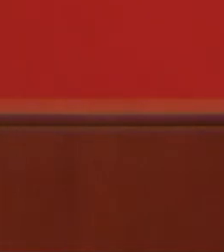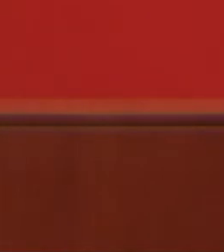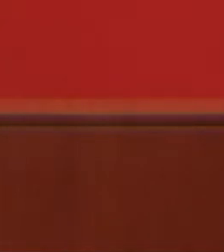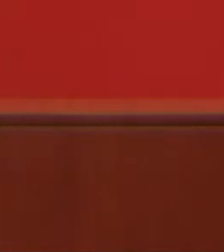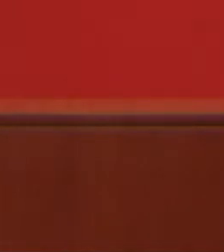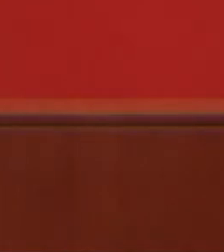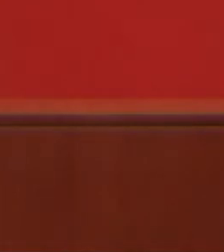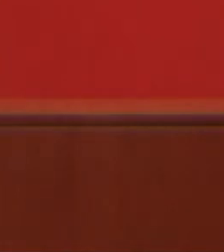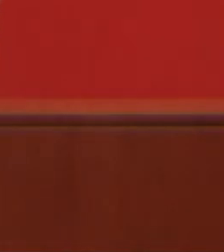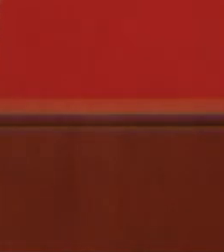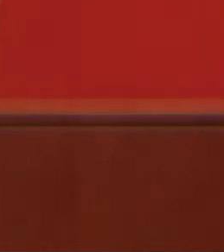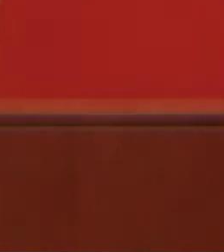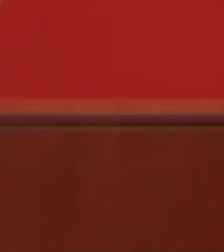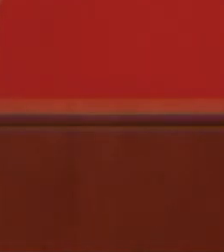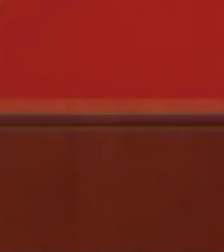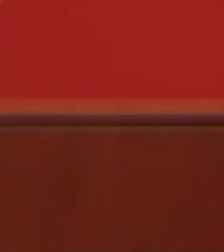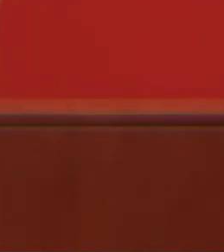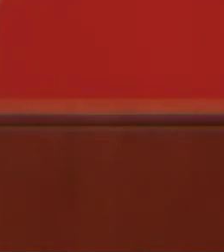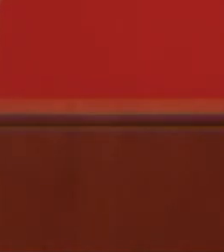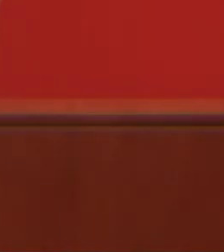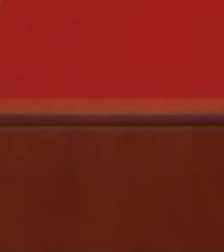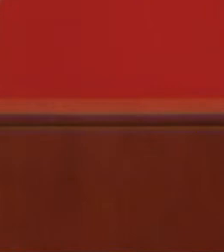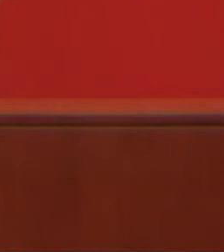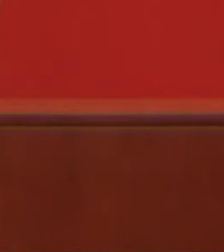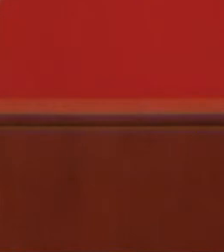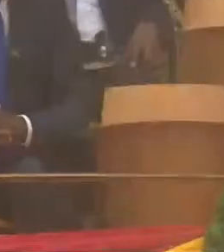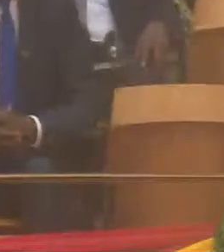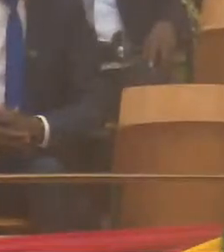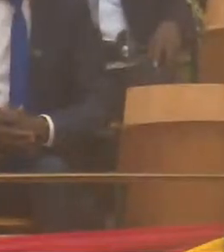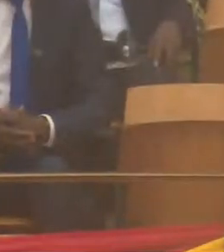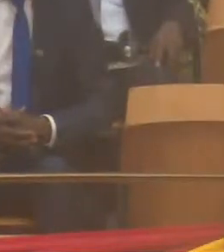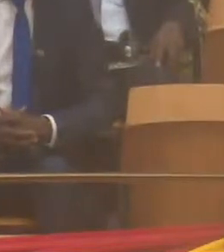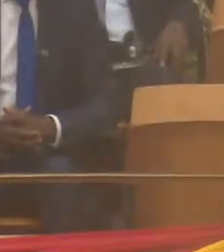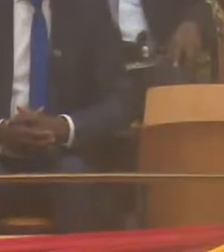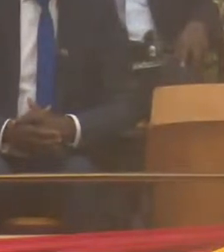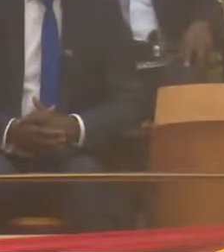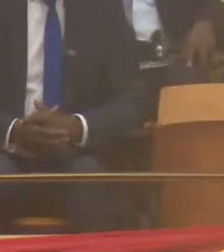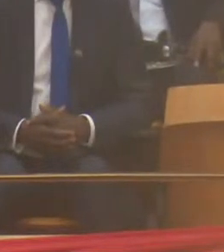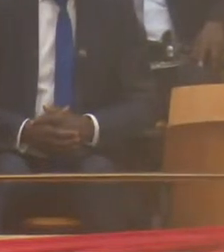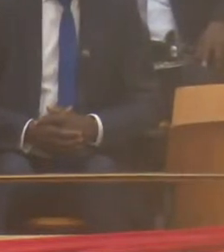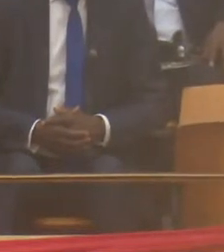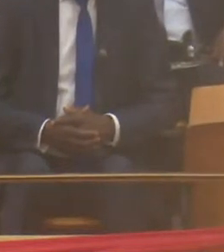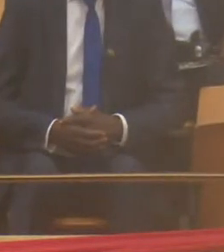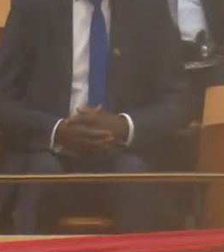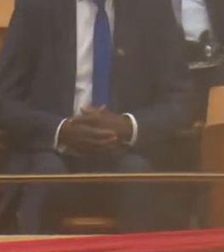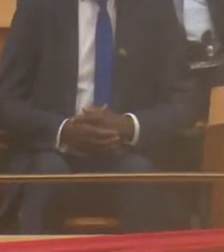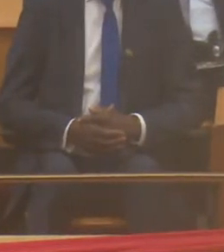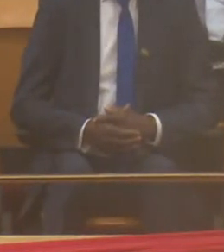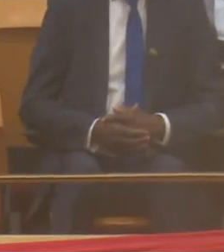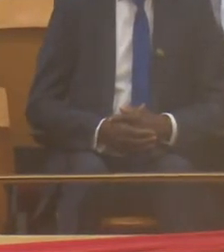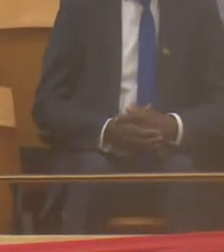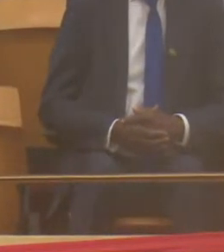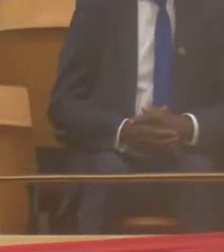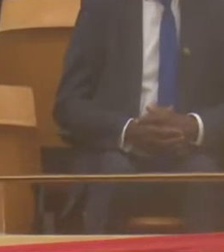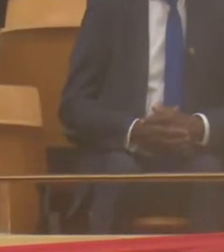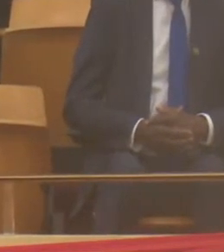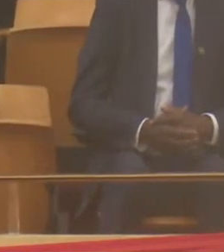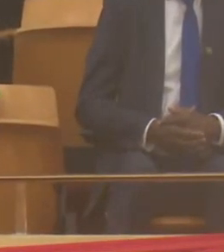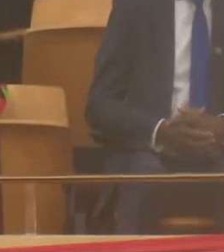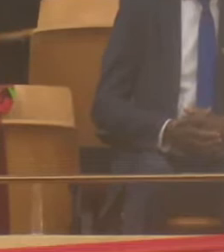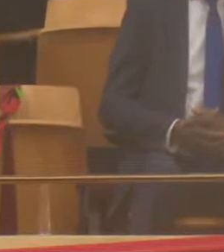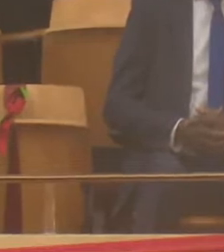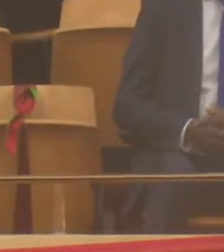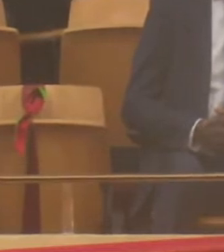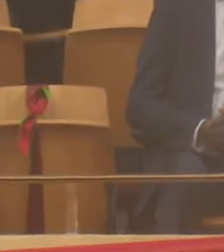to give constructive criticism to government and its agencies, and to call on them to